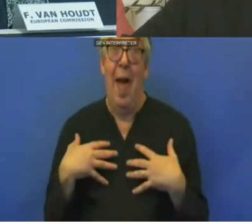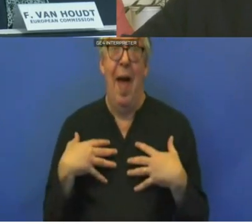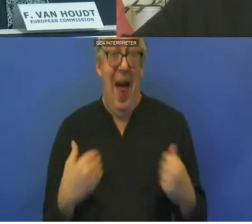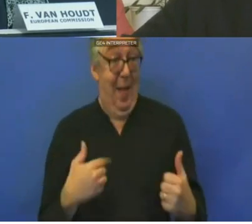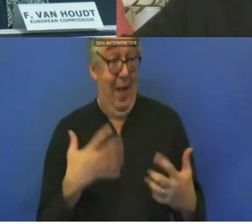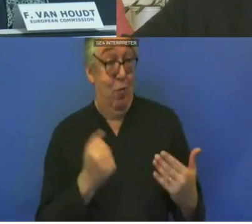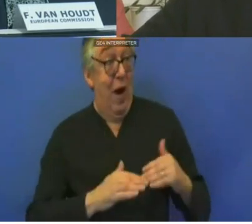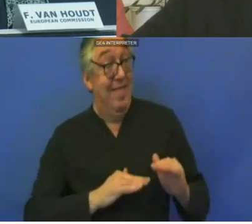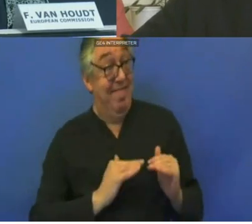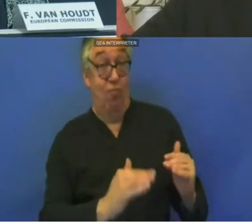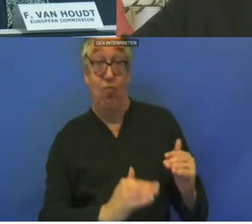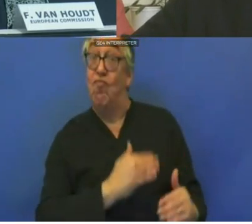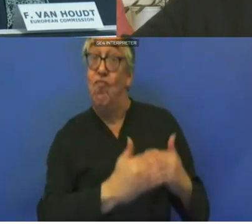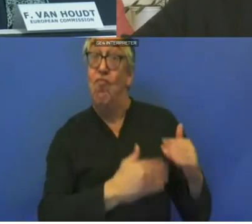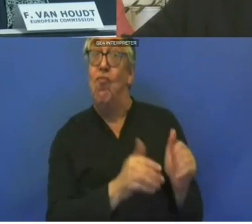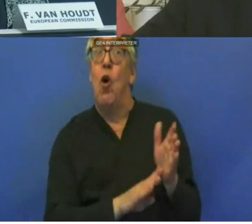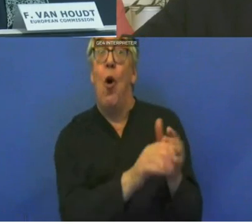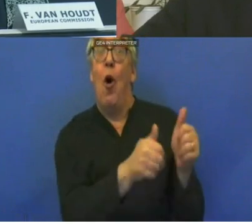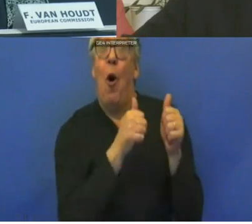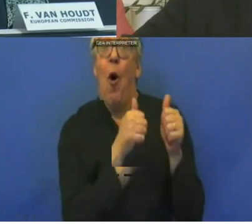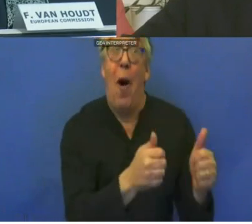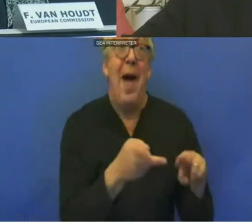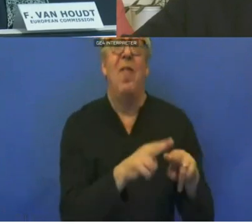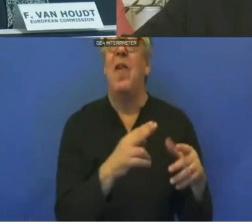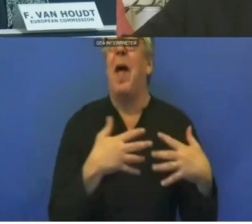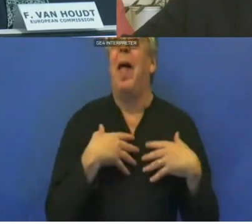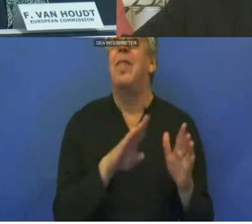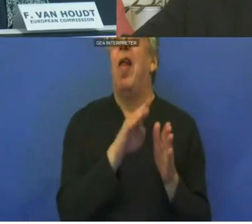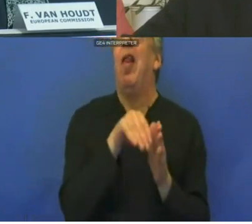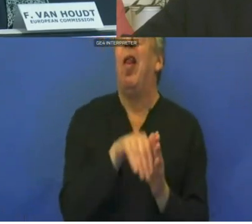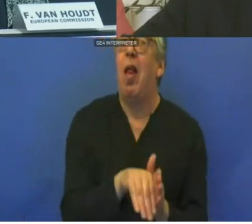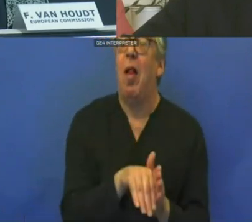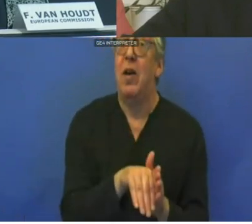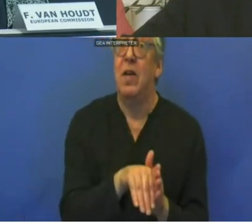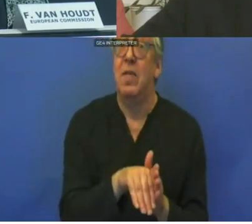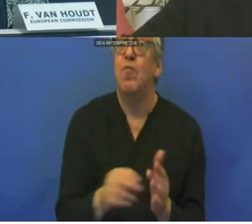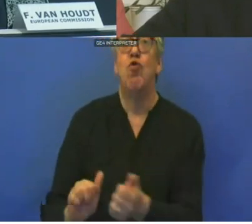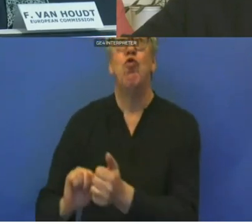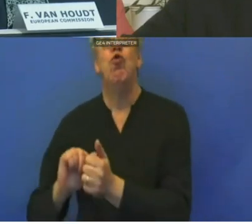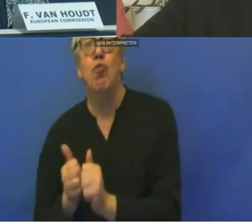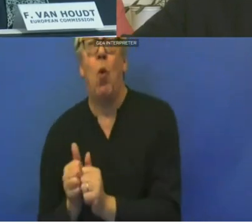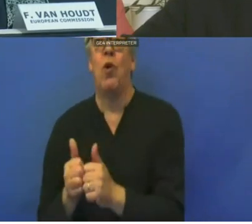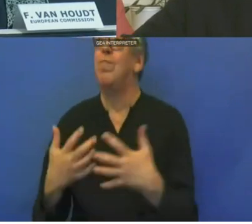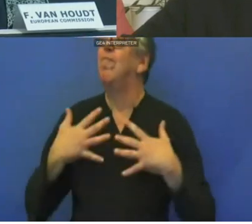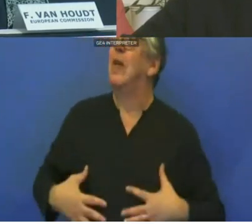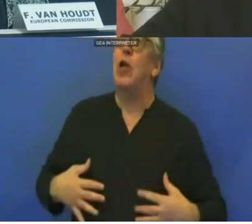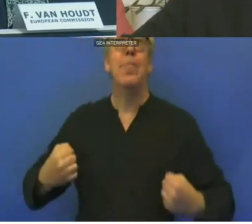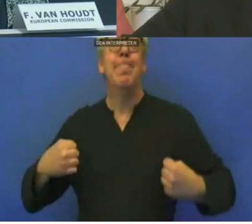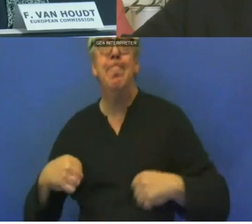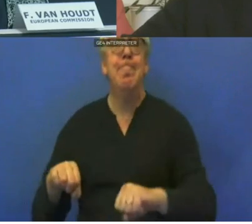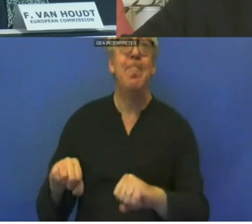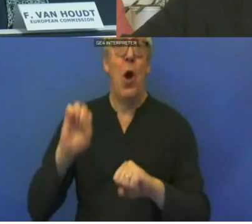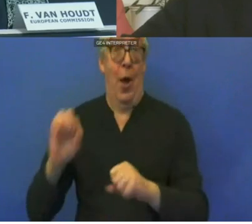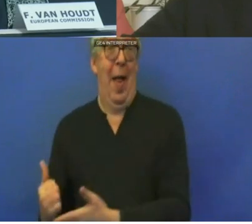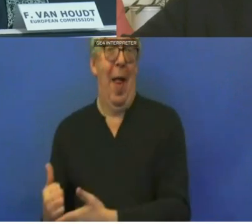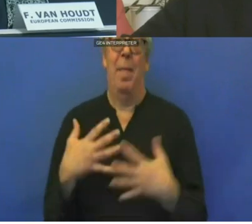via a physical activity, because physical activity can do very, very much. So it's I would say a formalization